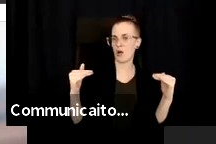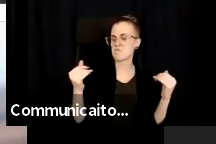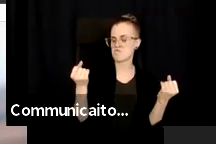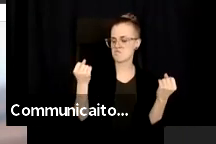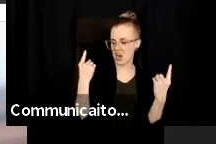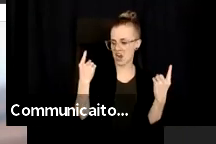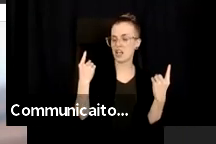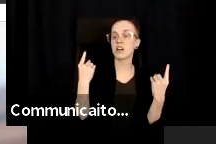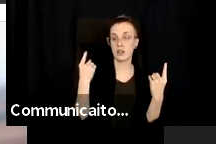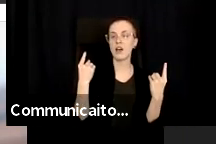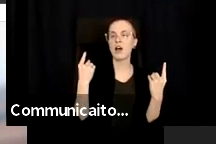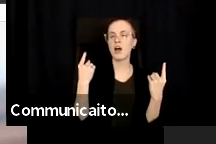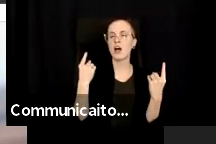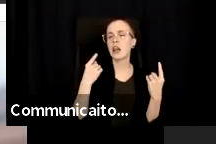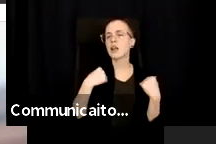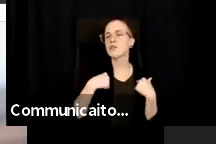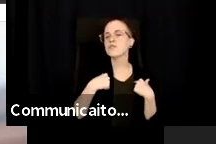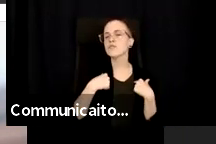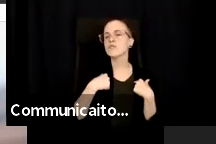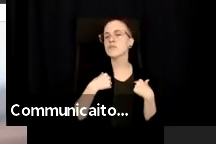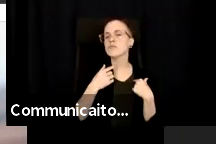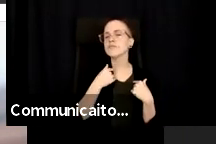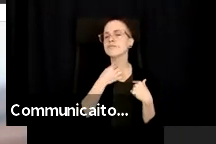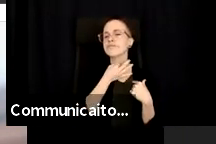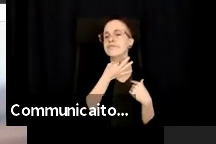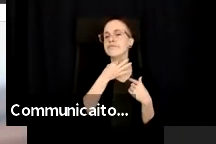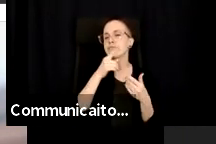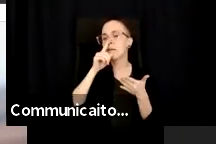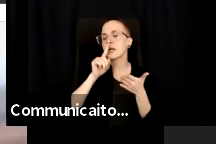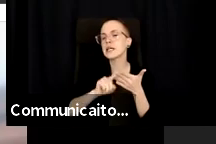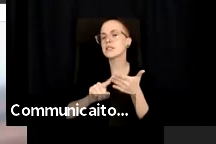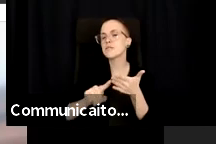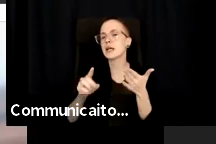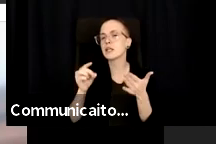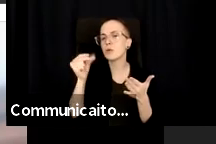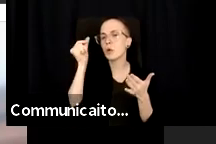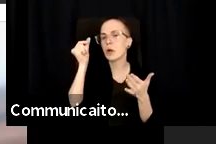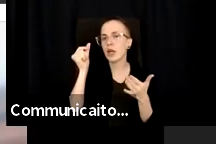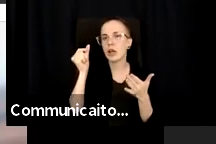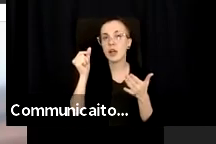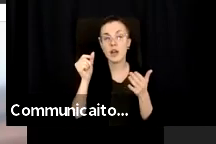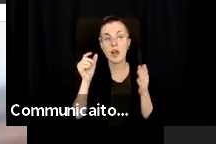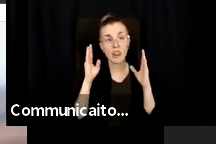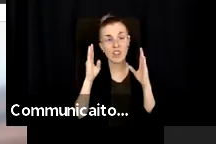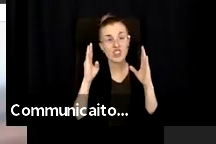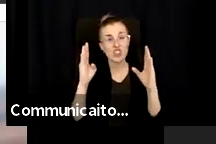Let me inspect it super fast. The stalls are tiny,